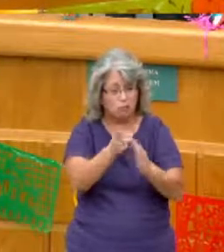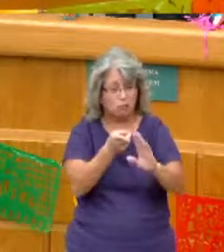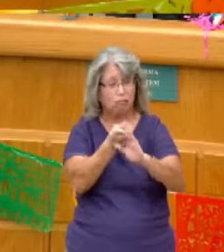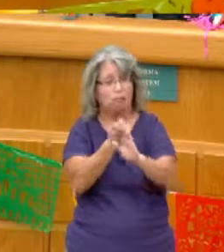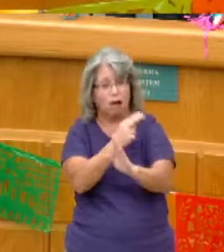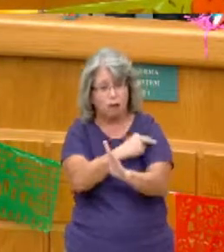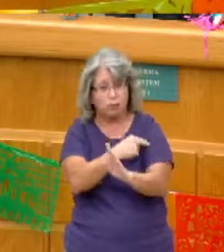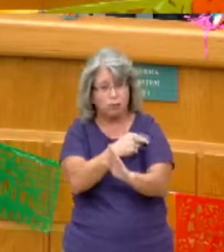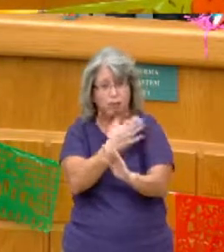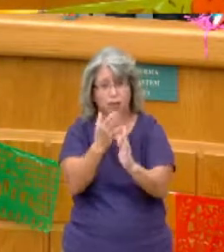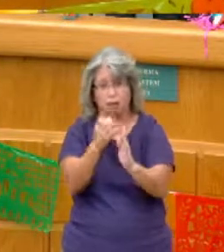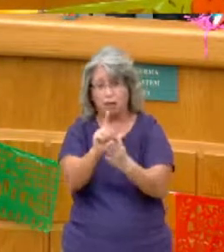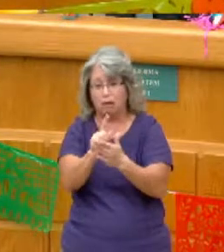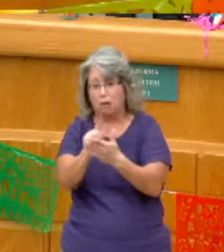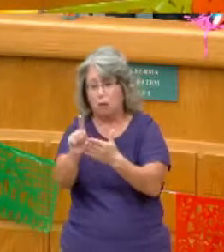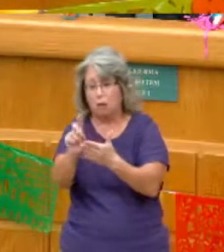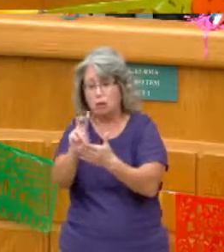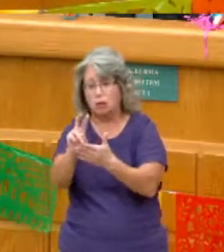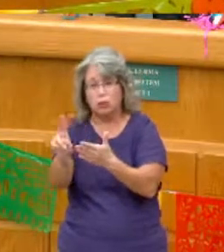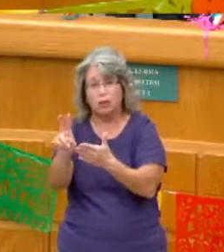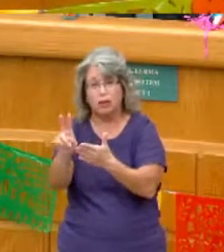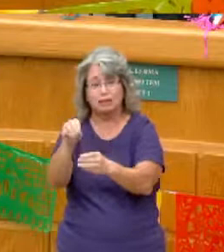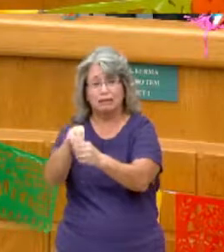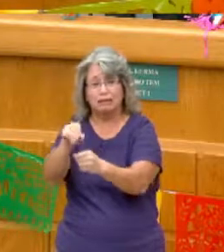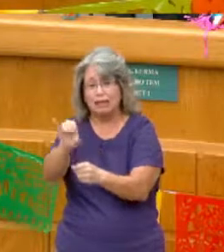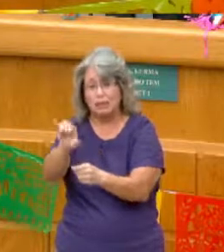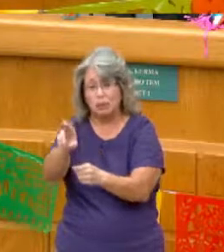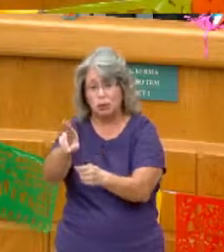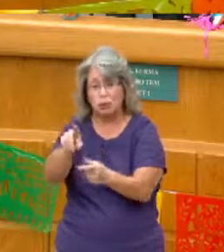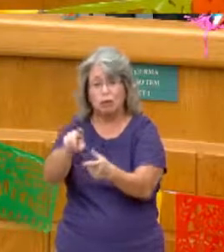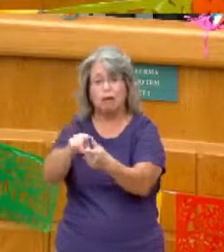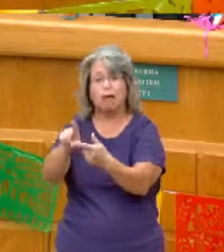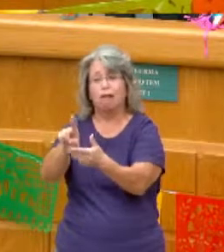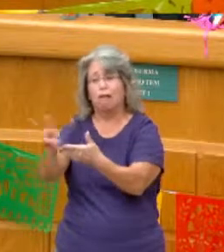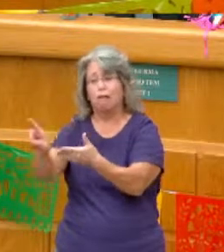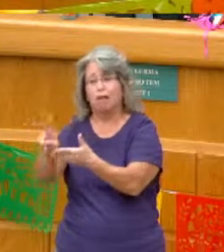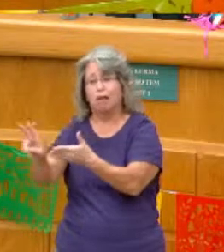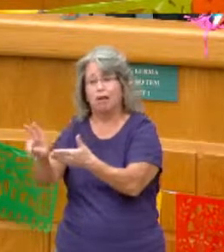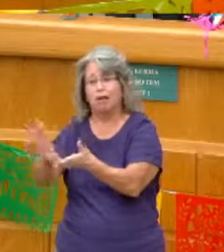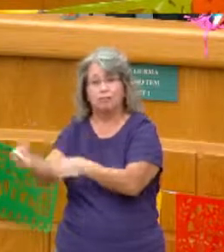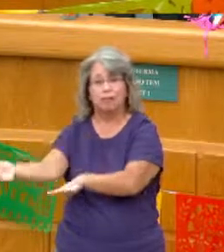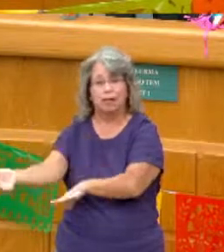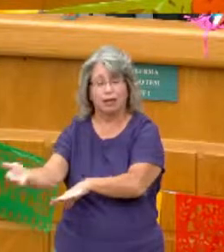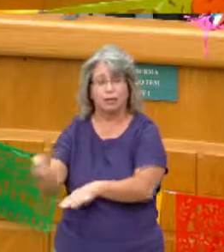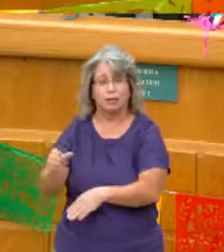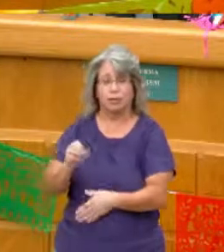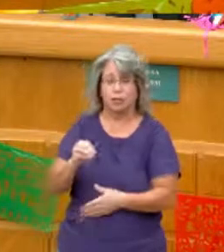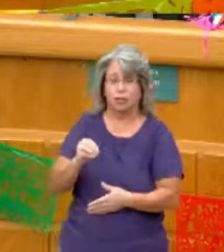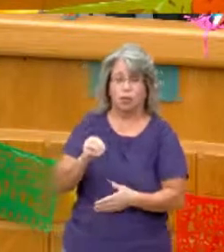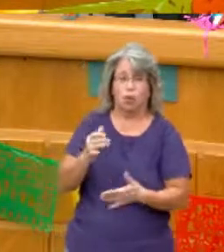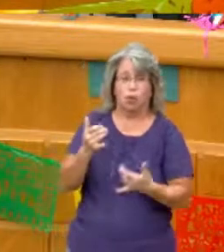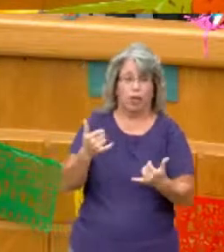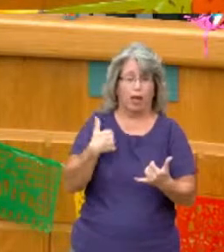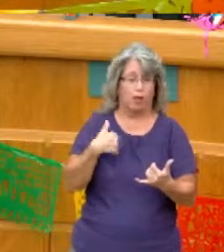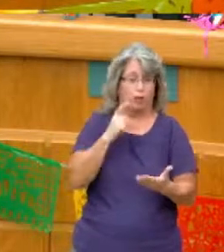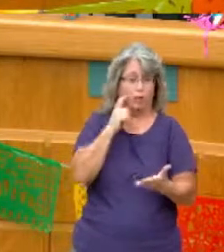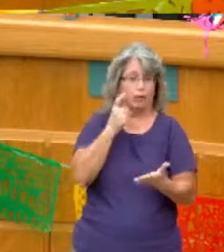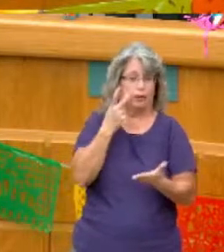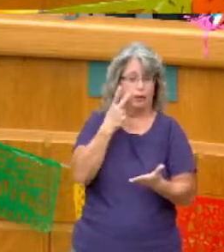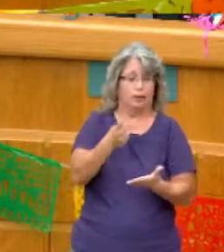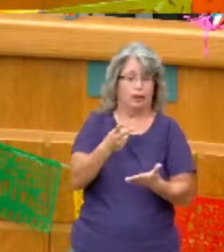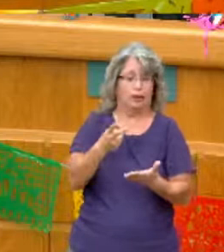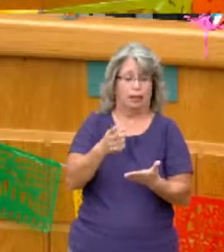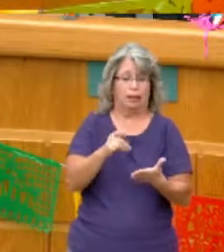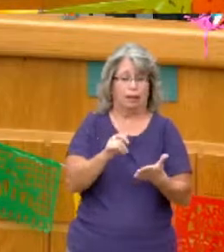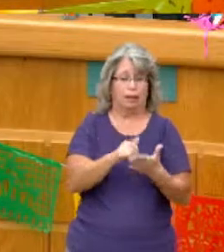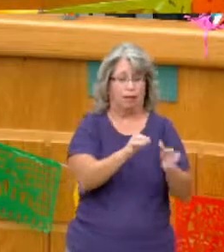this disease, and you're seeing the lag. So you see 41 for this past week, 41 deaths in Nueces County. So we're seeing